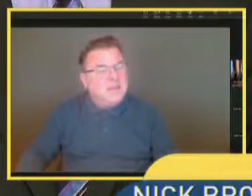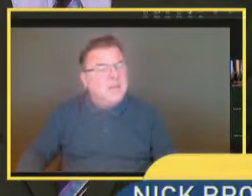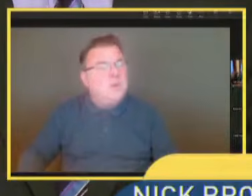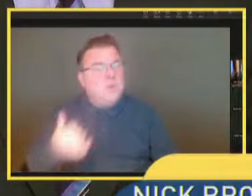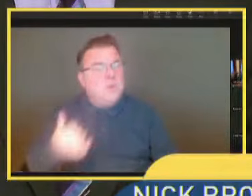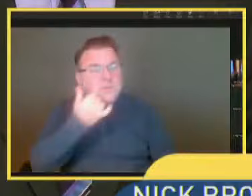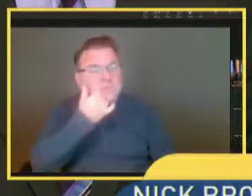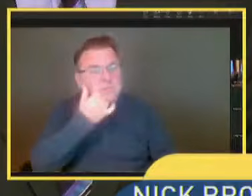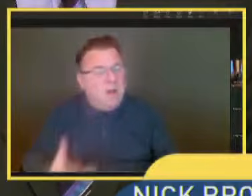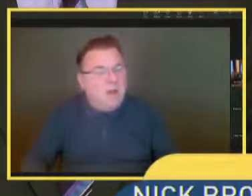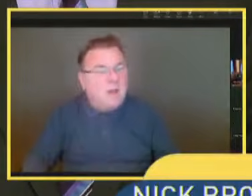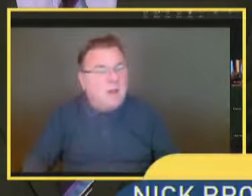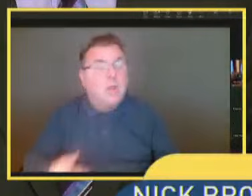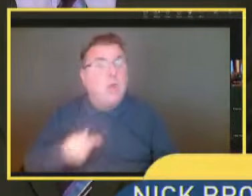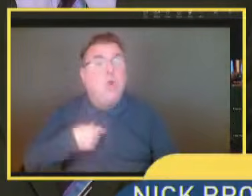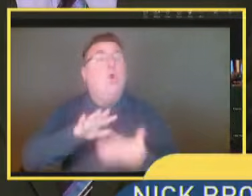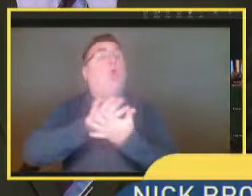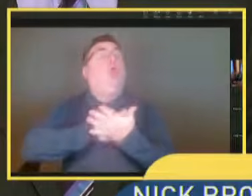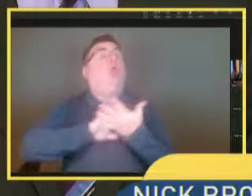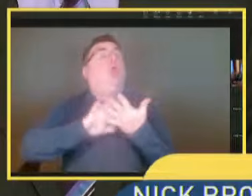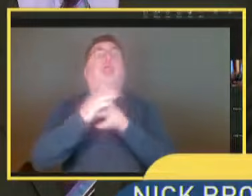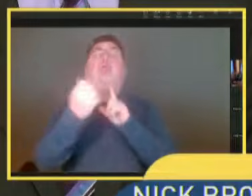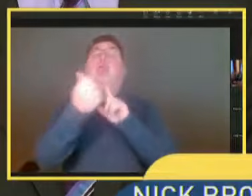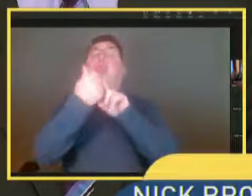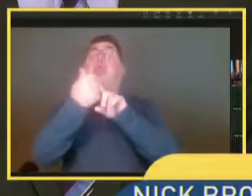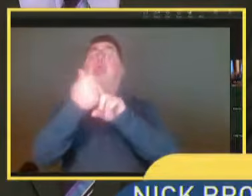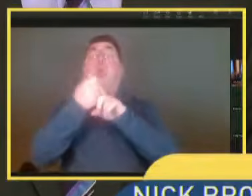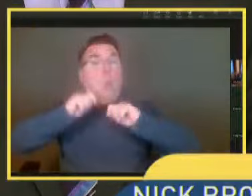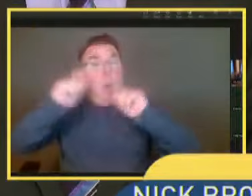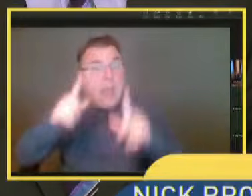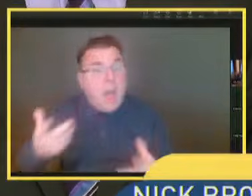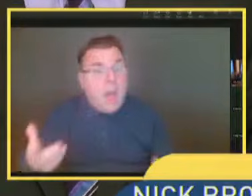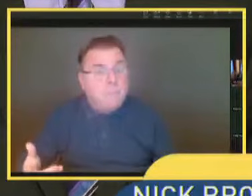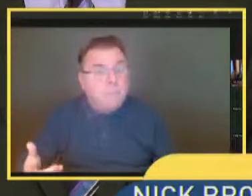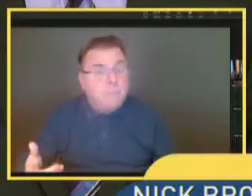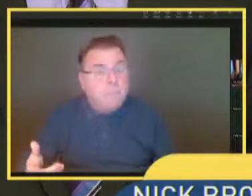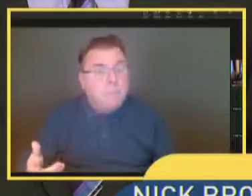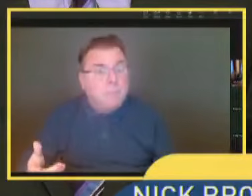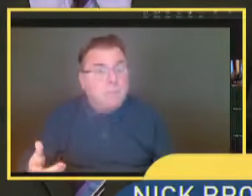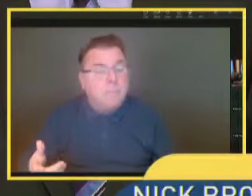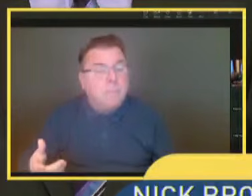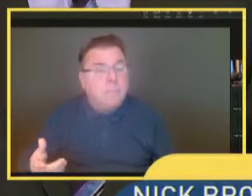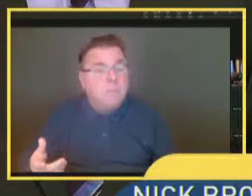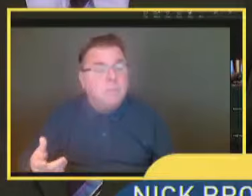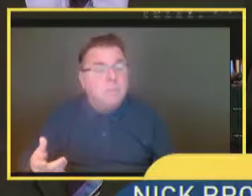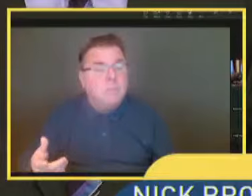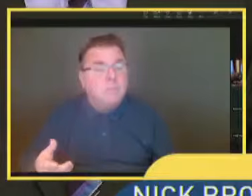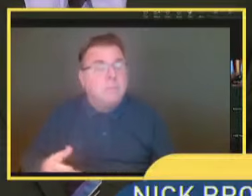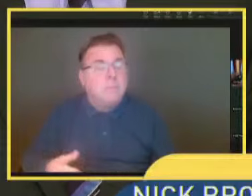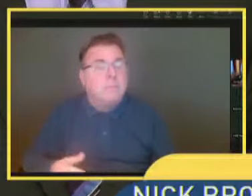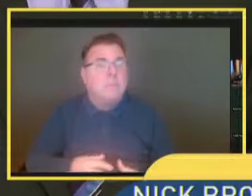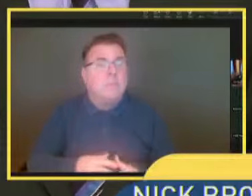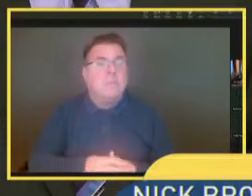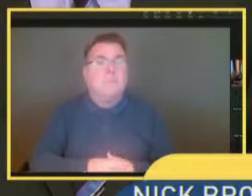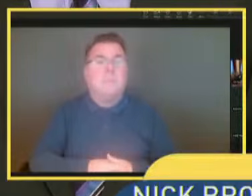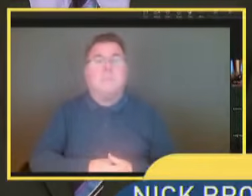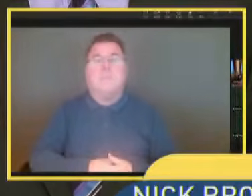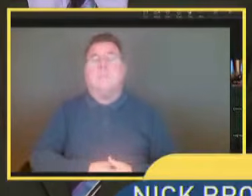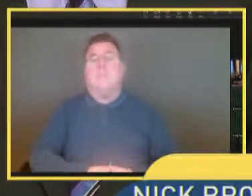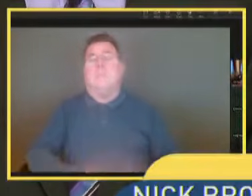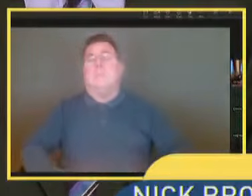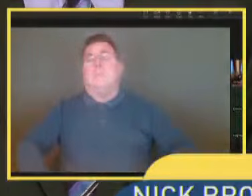this administration, that they will come out of this institutionalized lawfulness. This may be